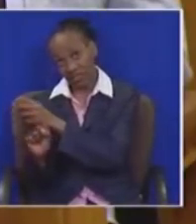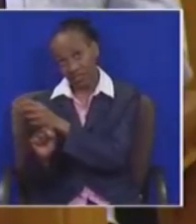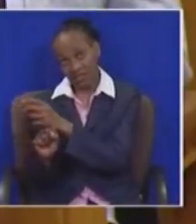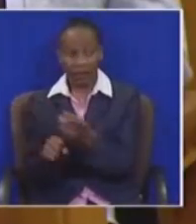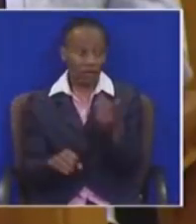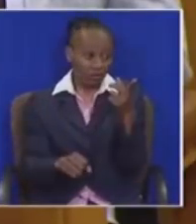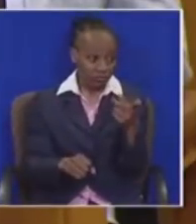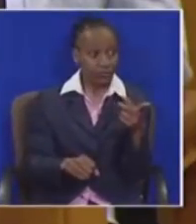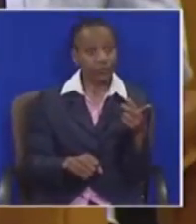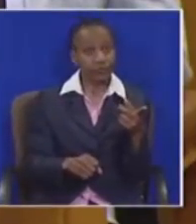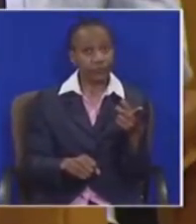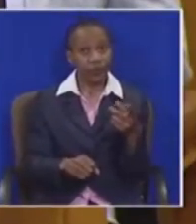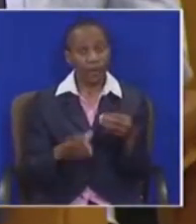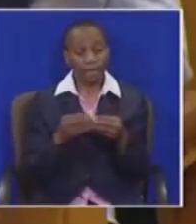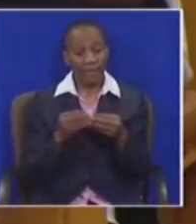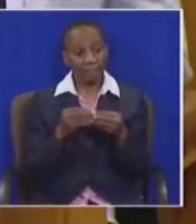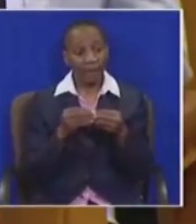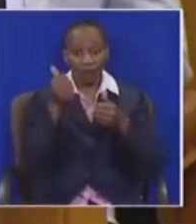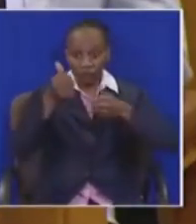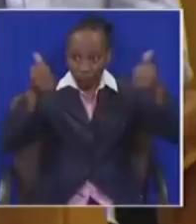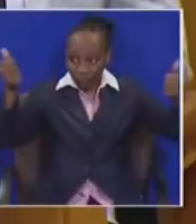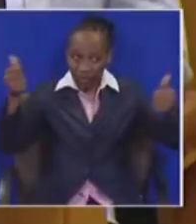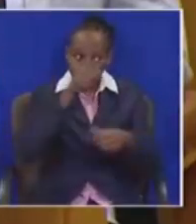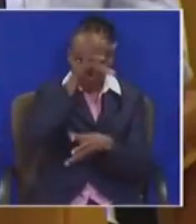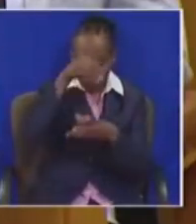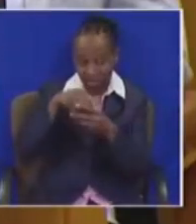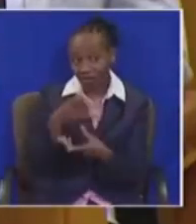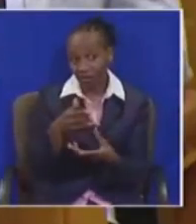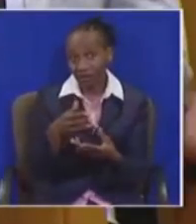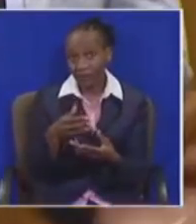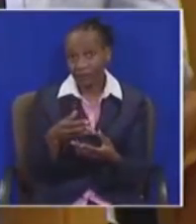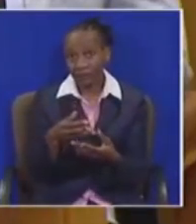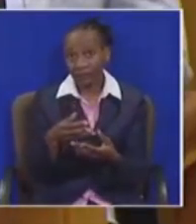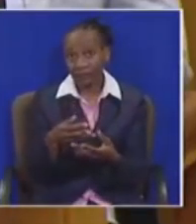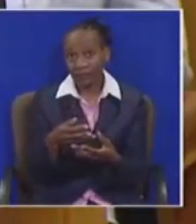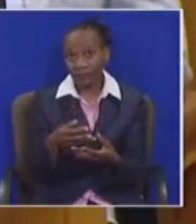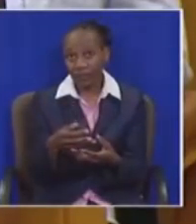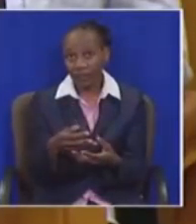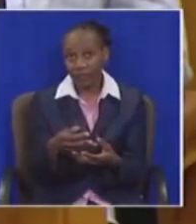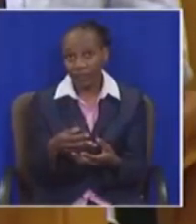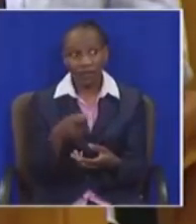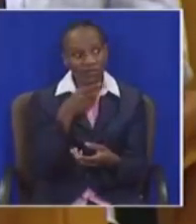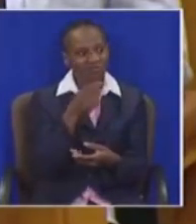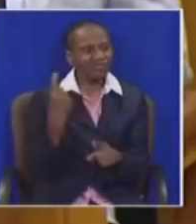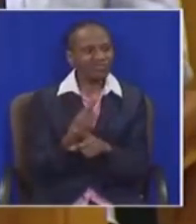joined with as part of a member of cabinet. But outside in the public, you oppose the decision of this